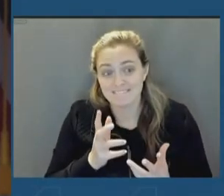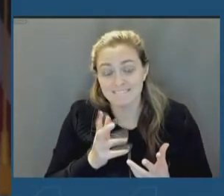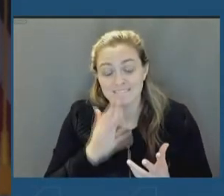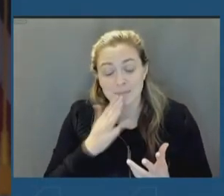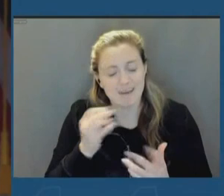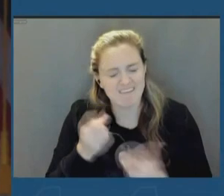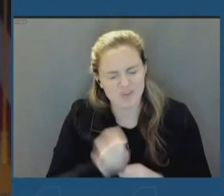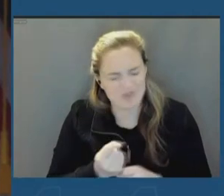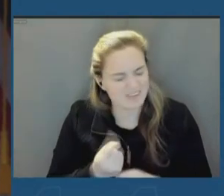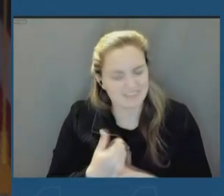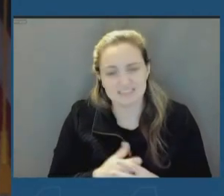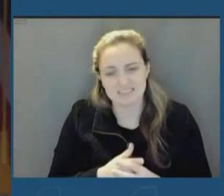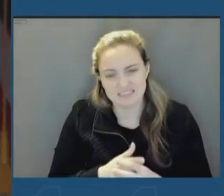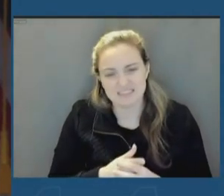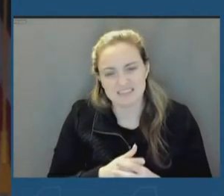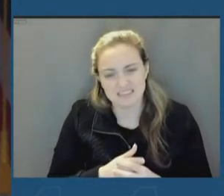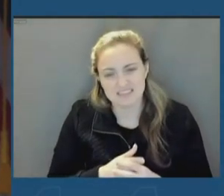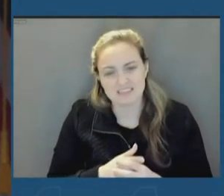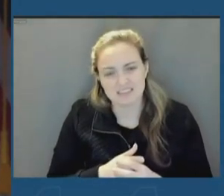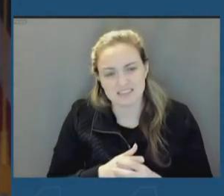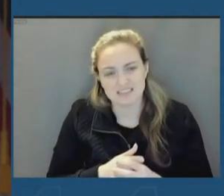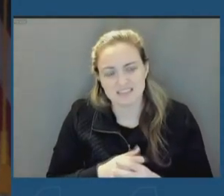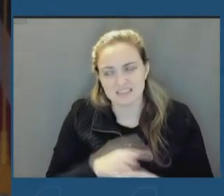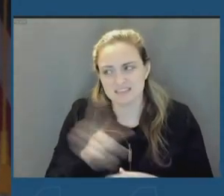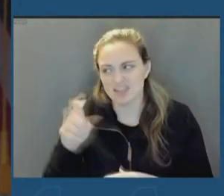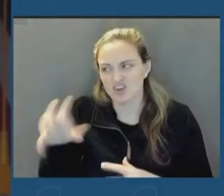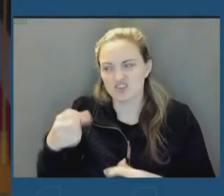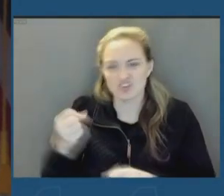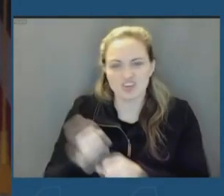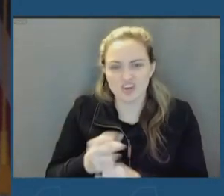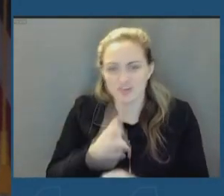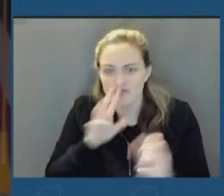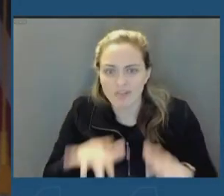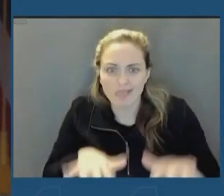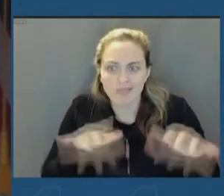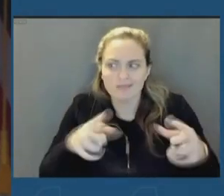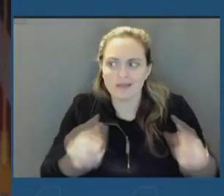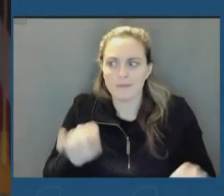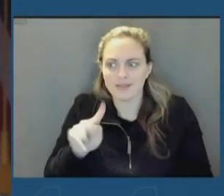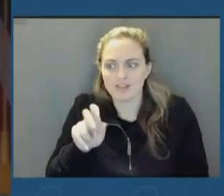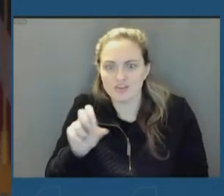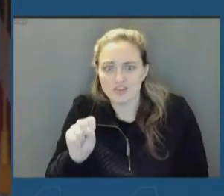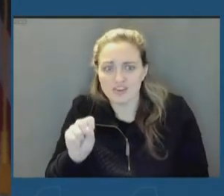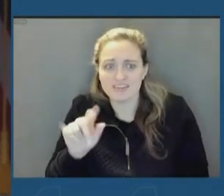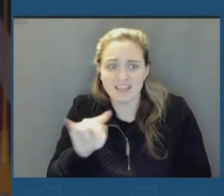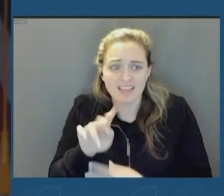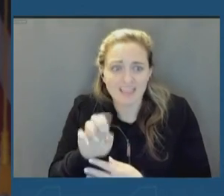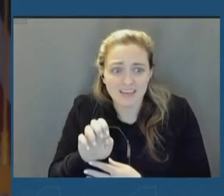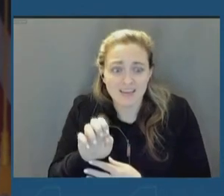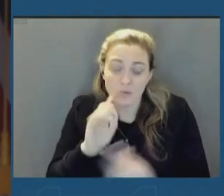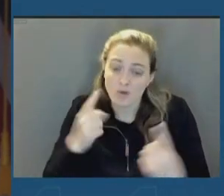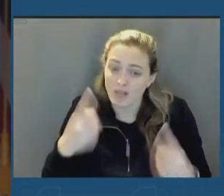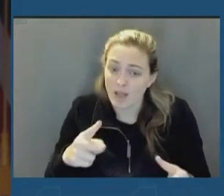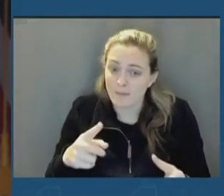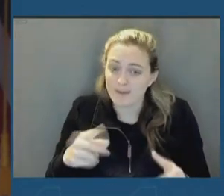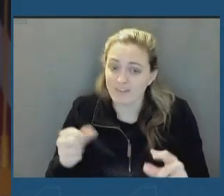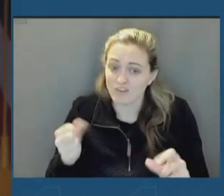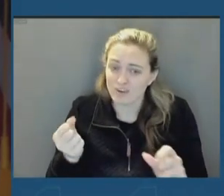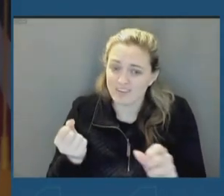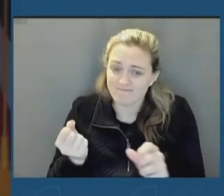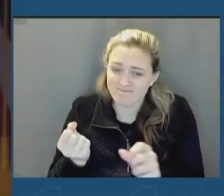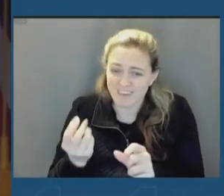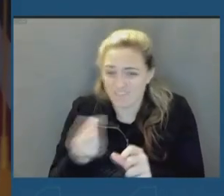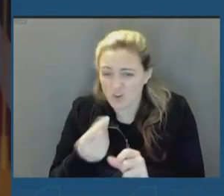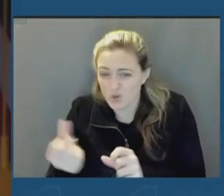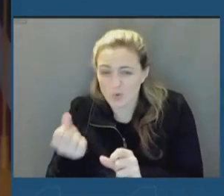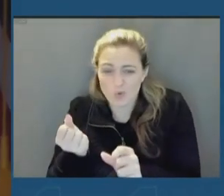us. Those 100-year floods that happen in our creeks and our lake seem to be happening every couple of years now. So